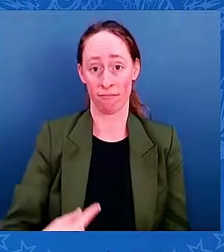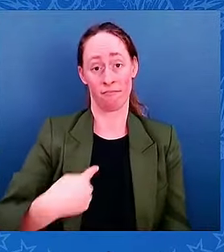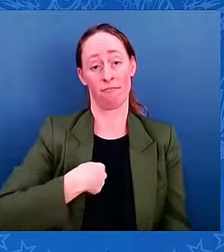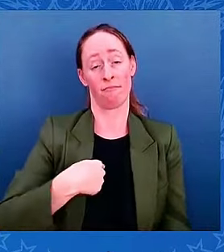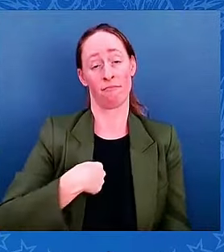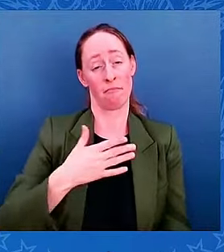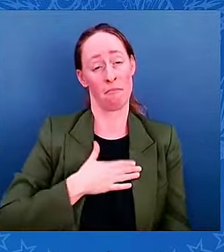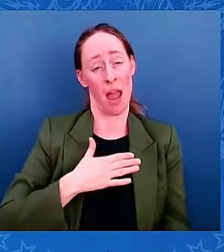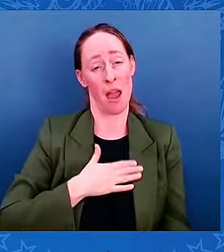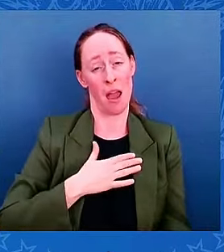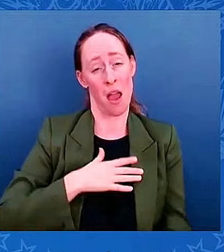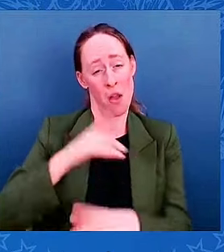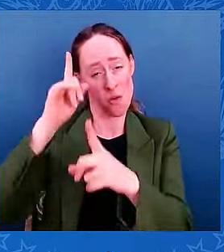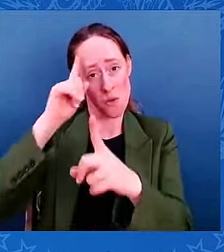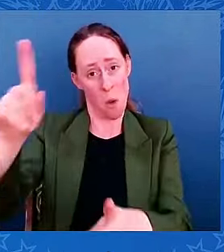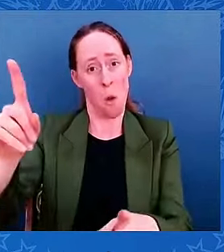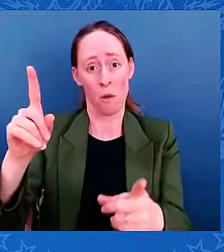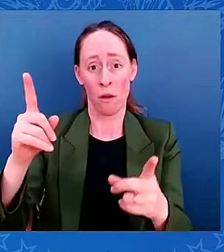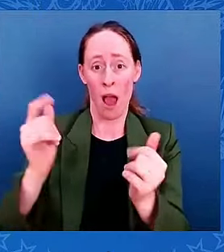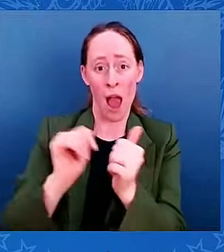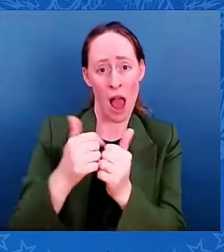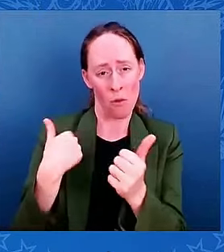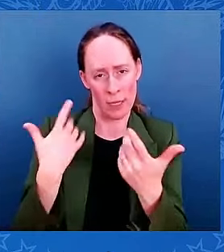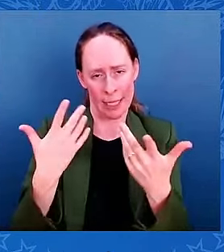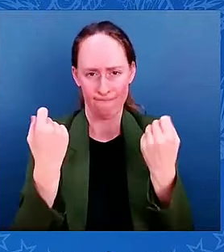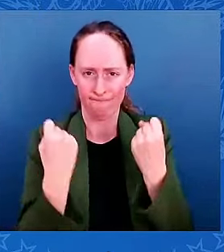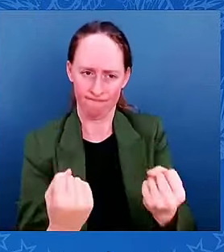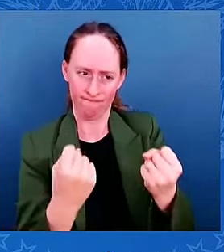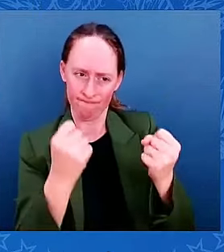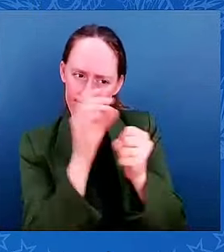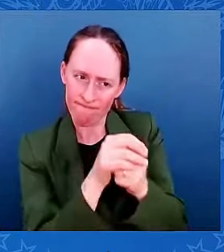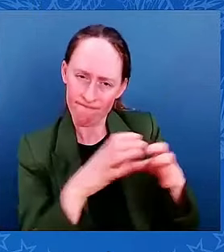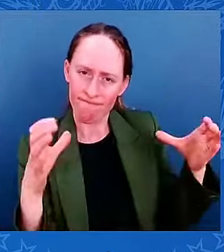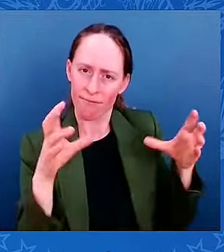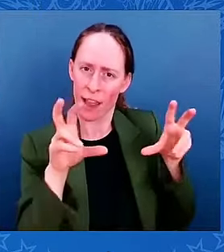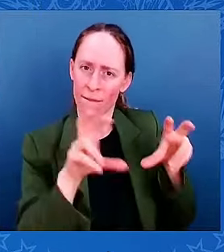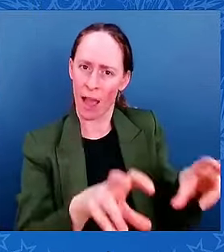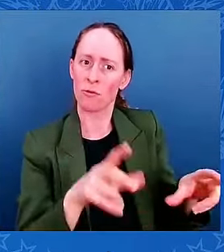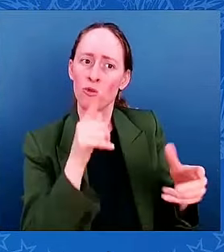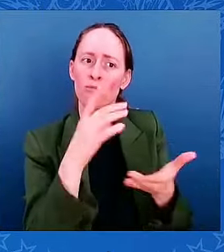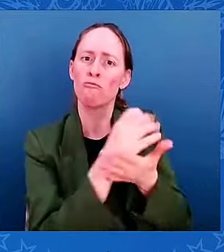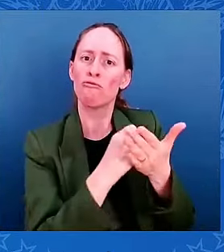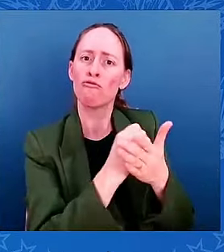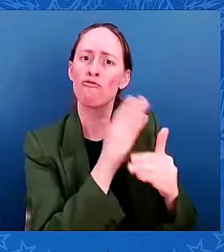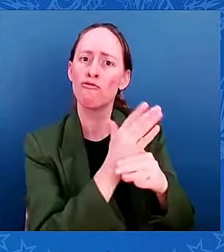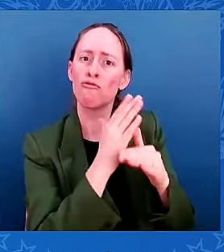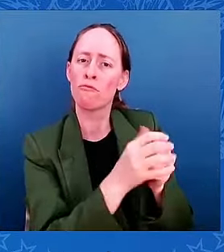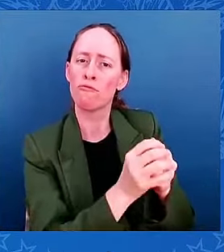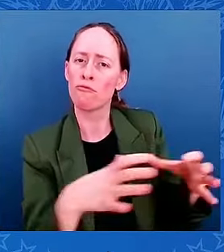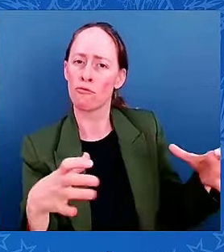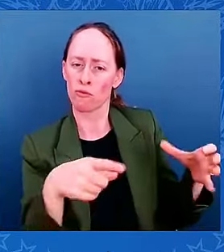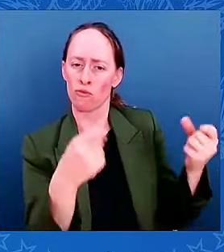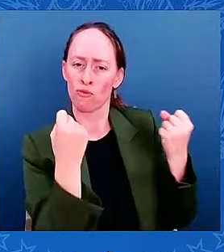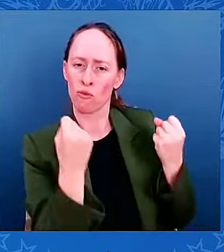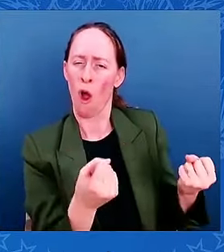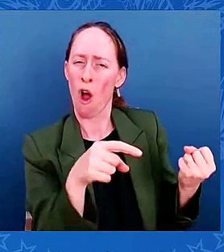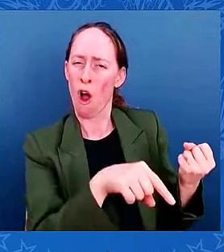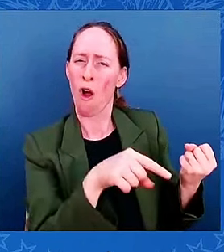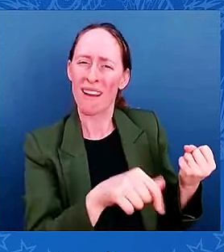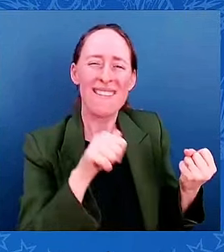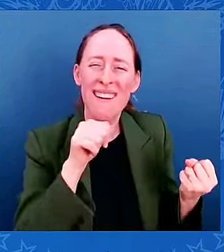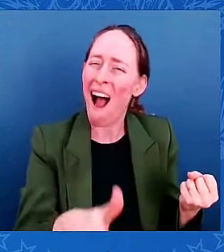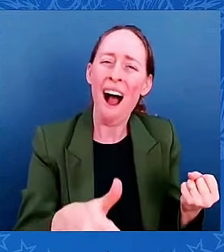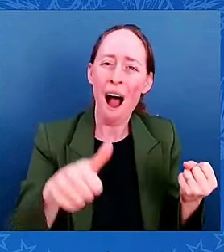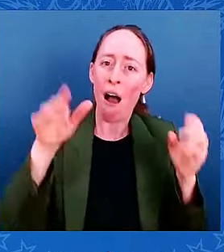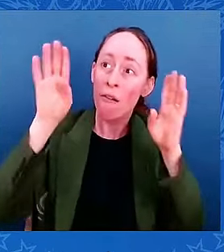up instead of the top down. Not a whole lot ever trickled down to my dad's kitchen table. Not a whole lot